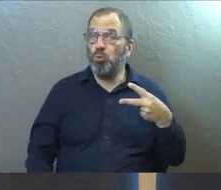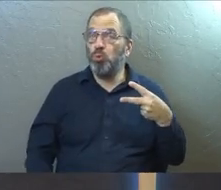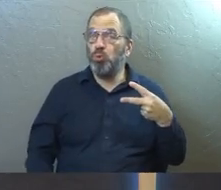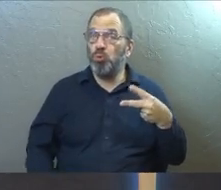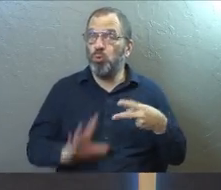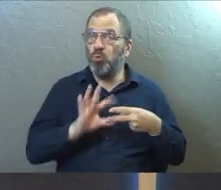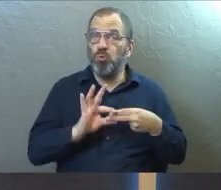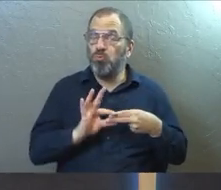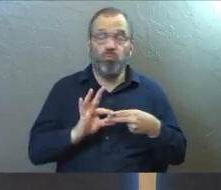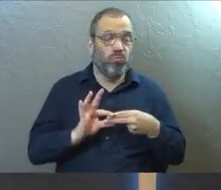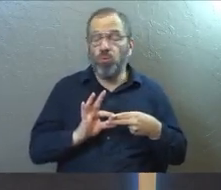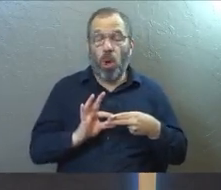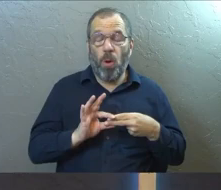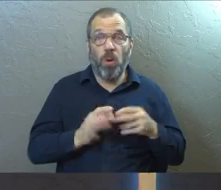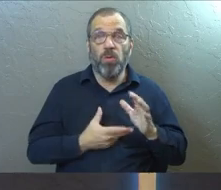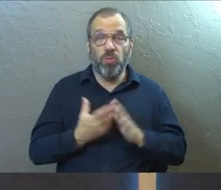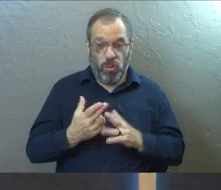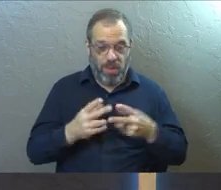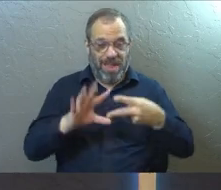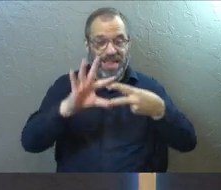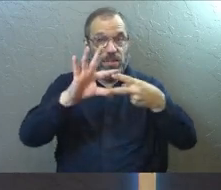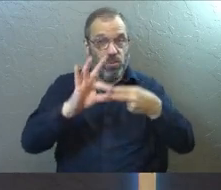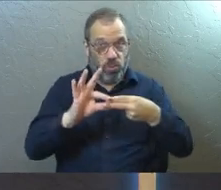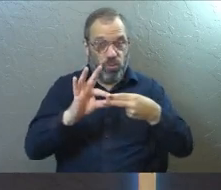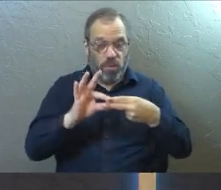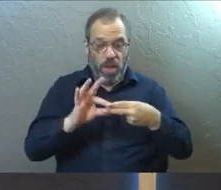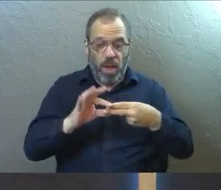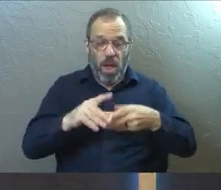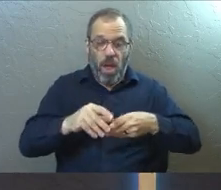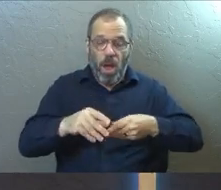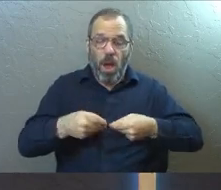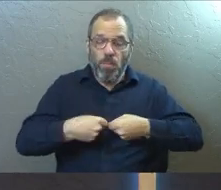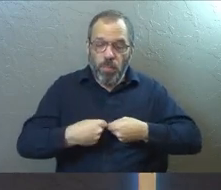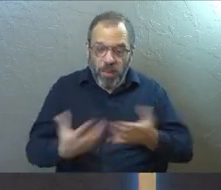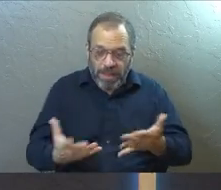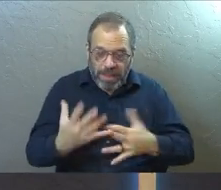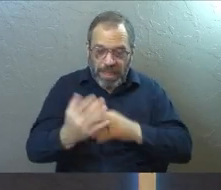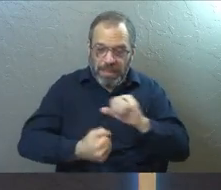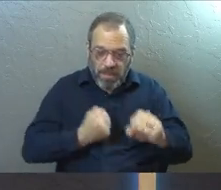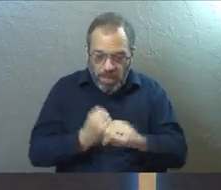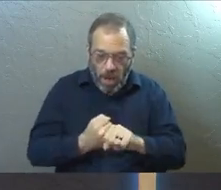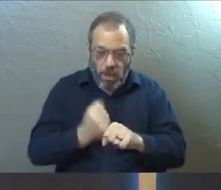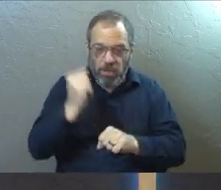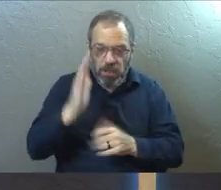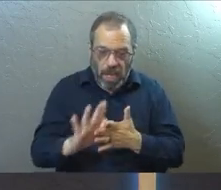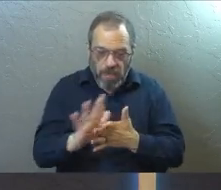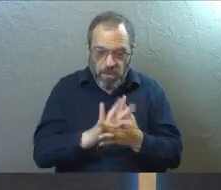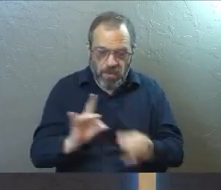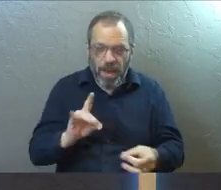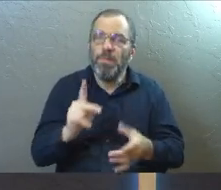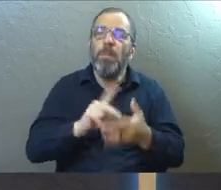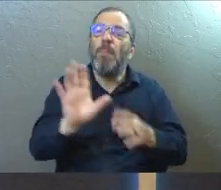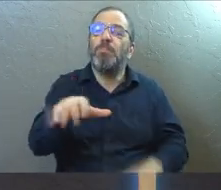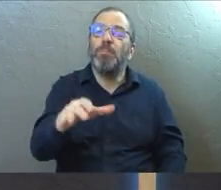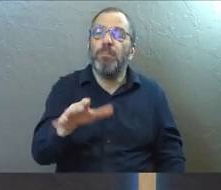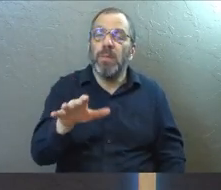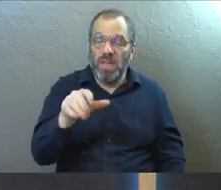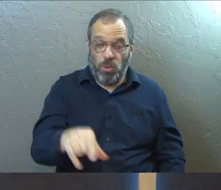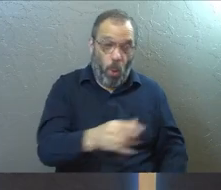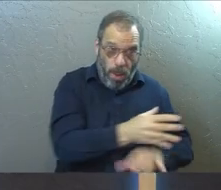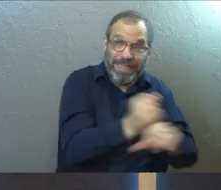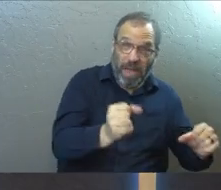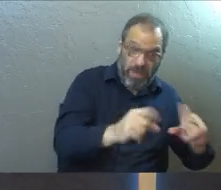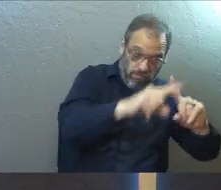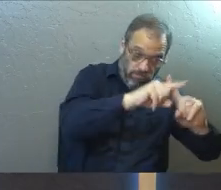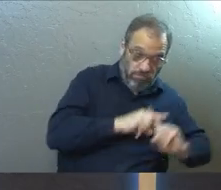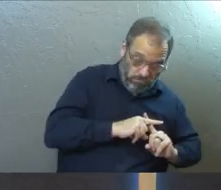go hand in hand, because the truth is that they do. Bringing sorrow to God's Holy Spirit, what Paul is trying to get us to see is even though we have this